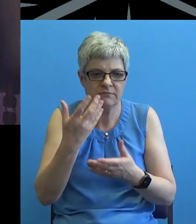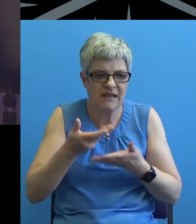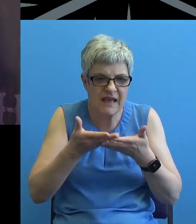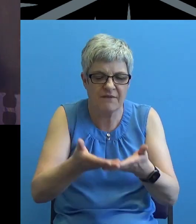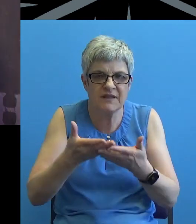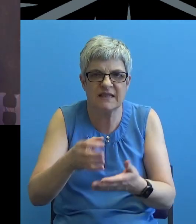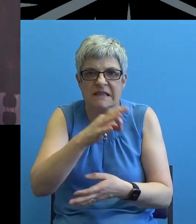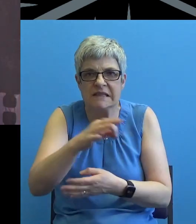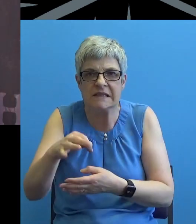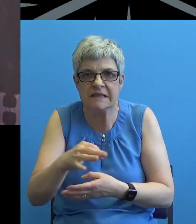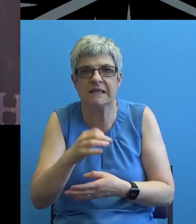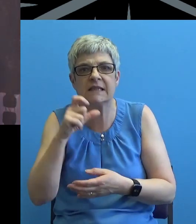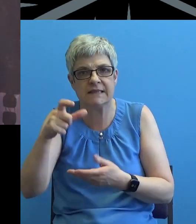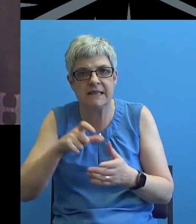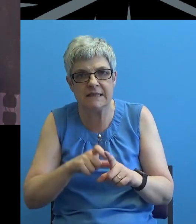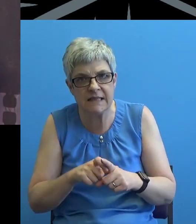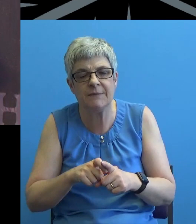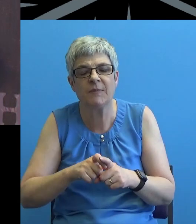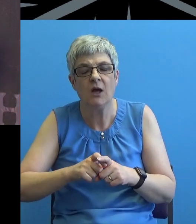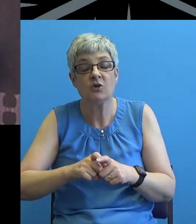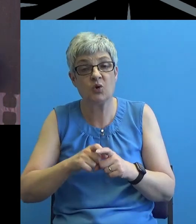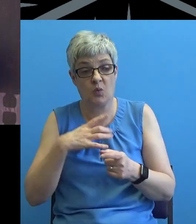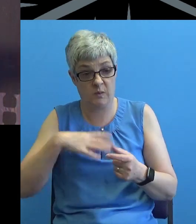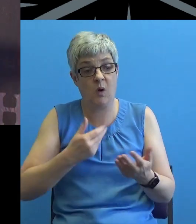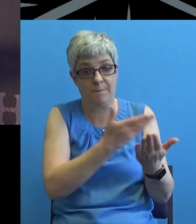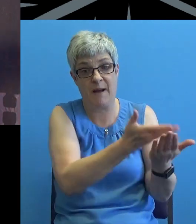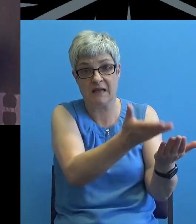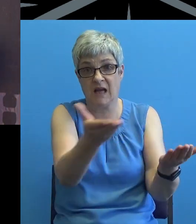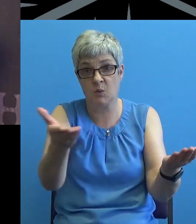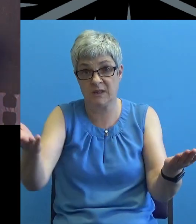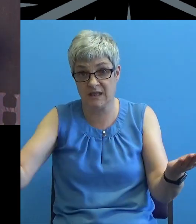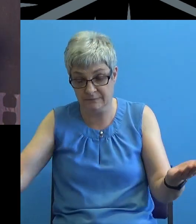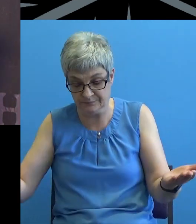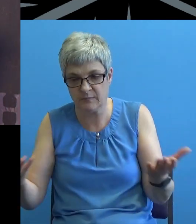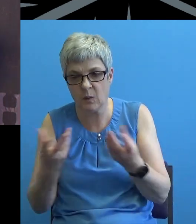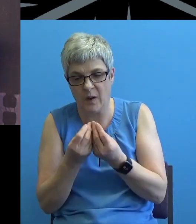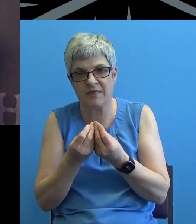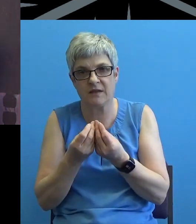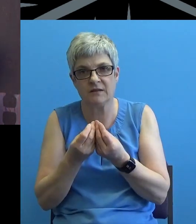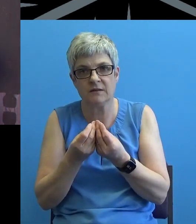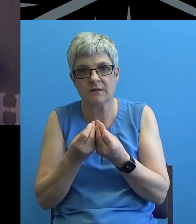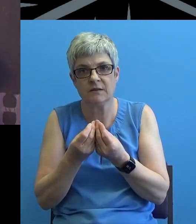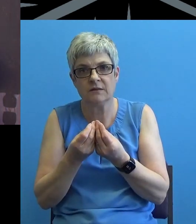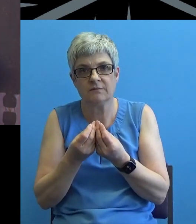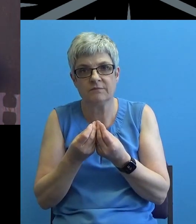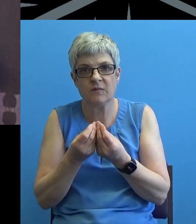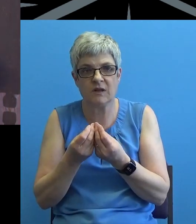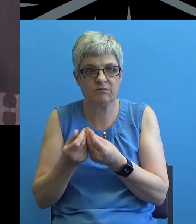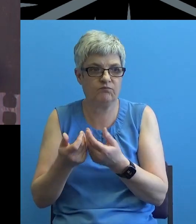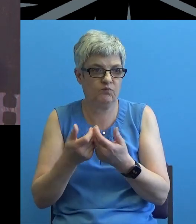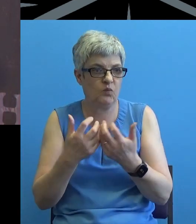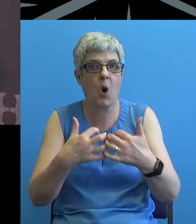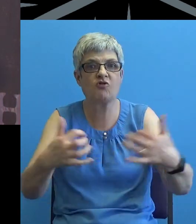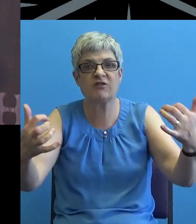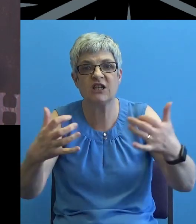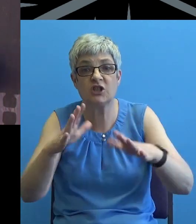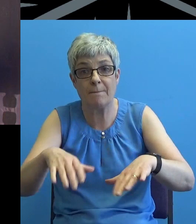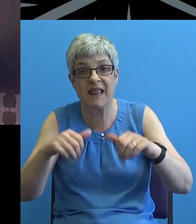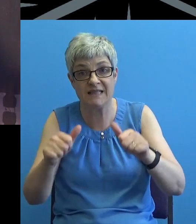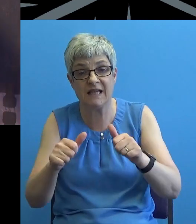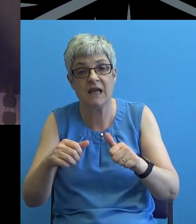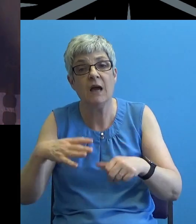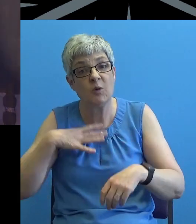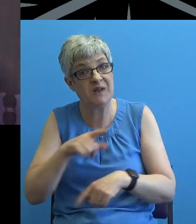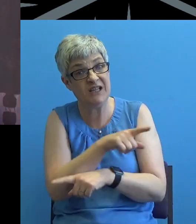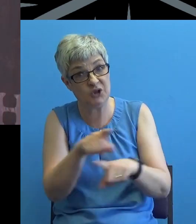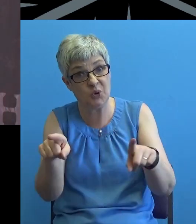a CD, and we'd love to be able to pass these on with the congregation's blessing to others, but